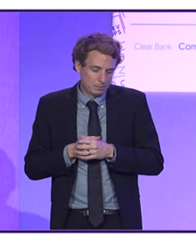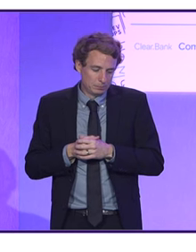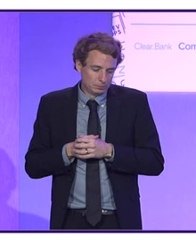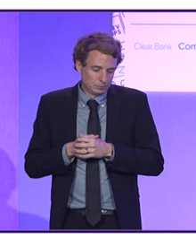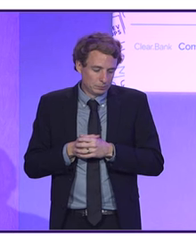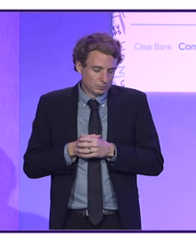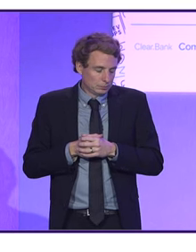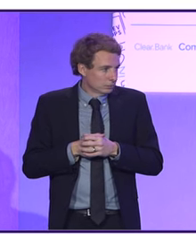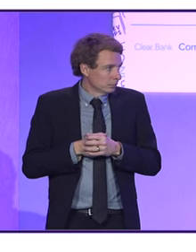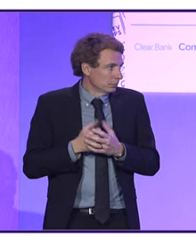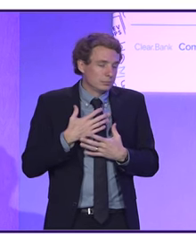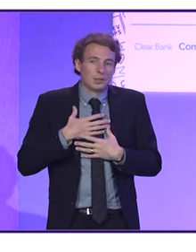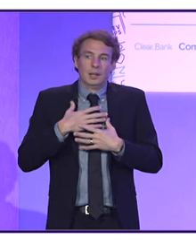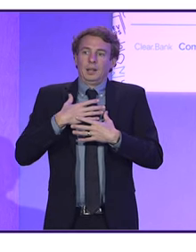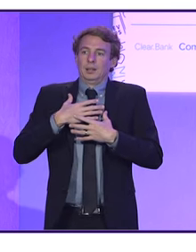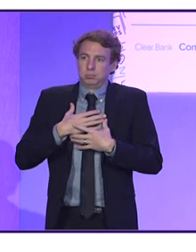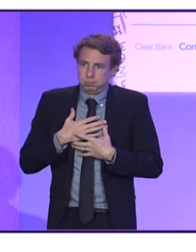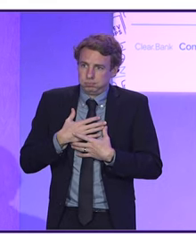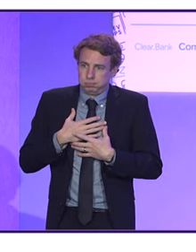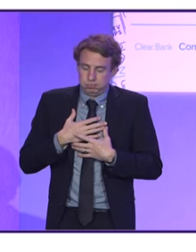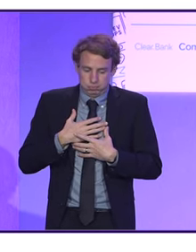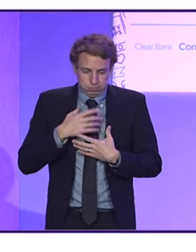I'm just going to take a breath now.